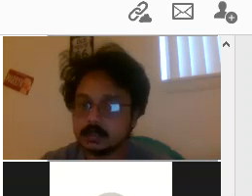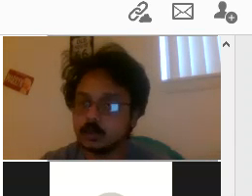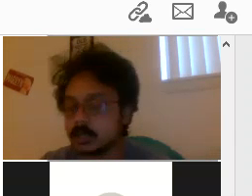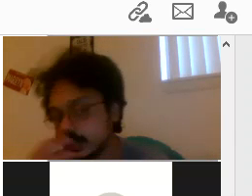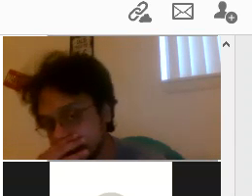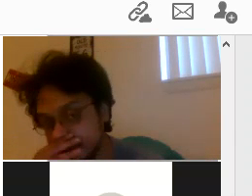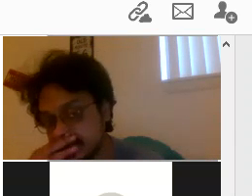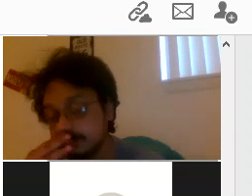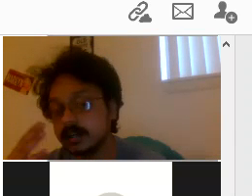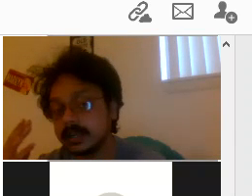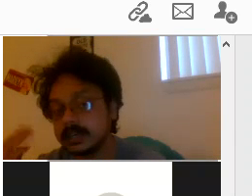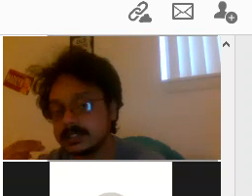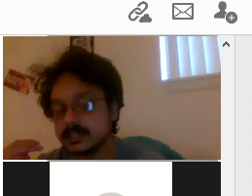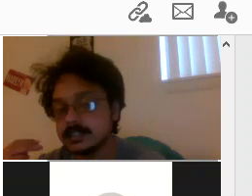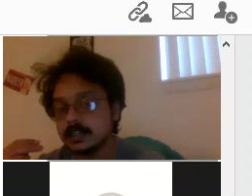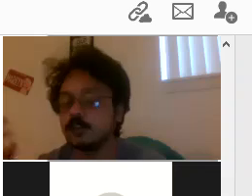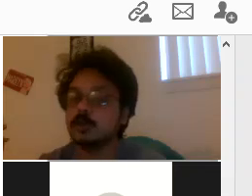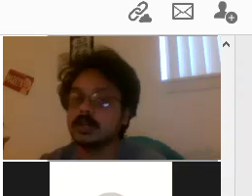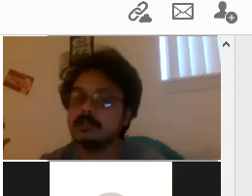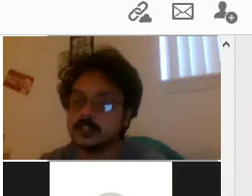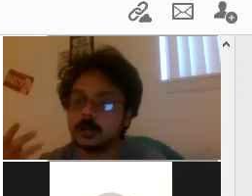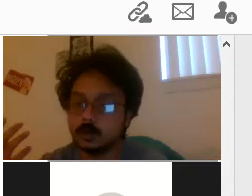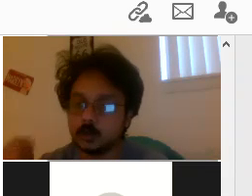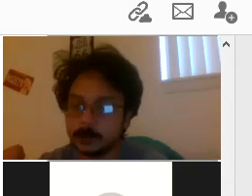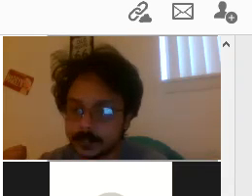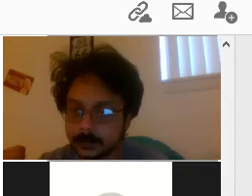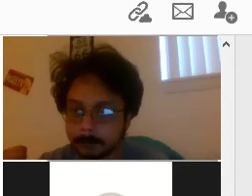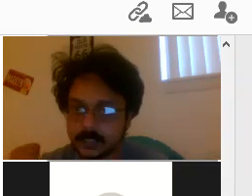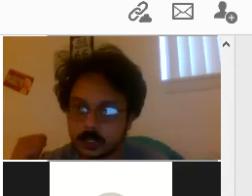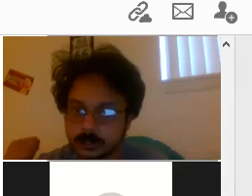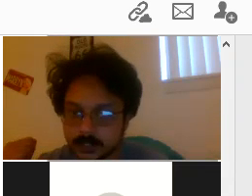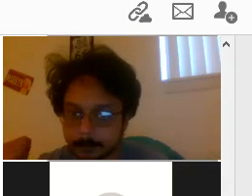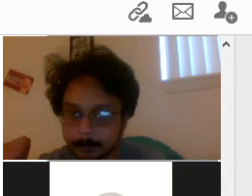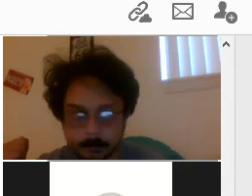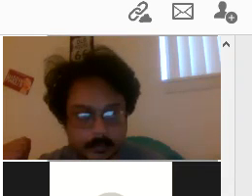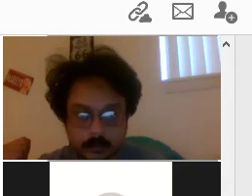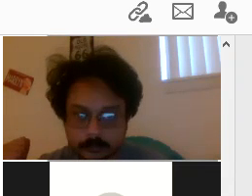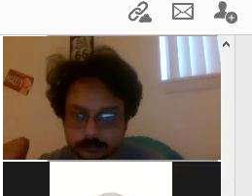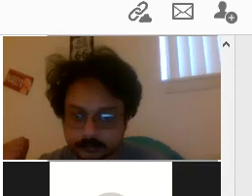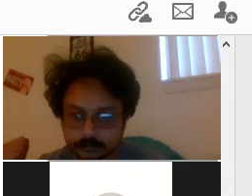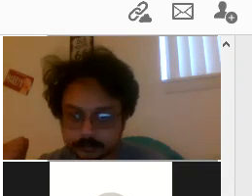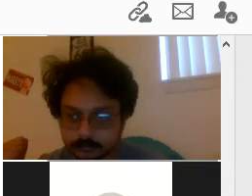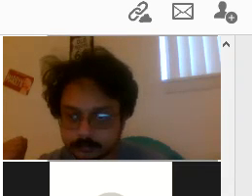by just doing a derivation, but in essence, if you're doing derivation, why not do a limit? That's what I'm saying.